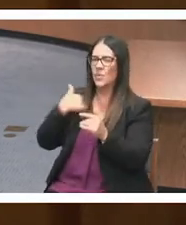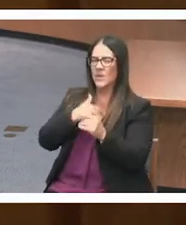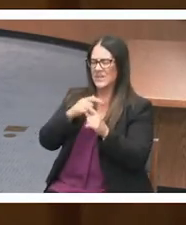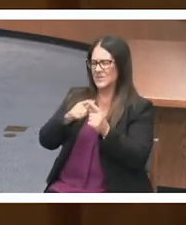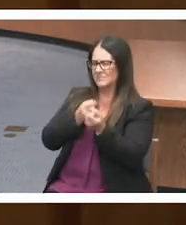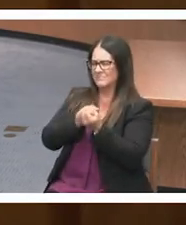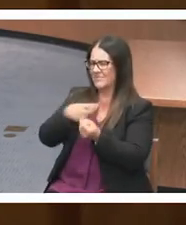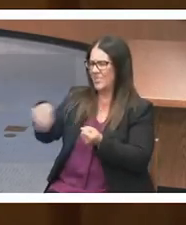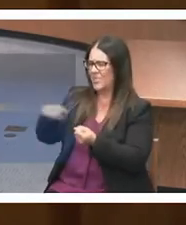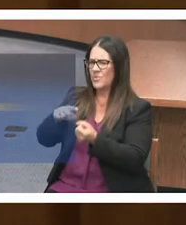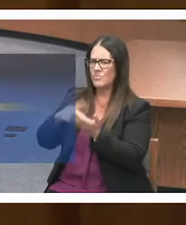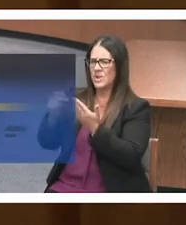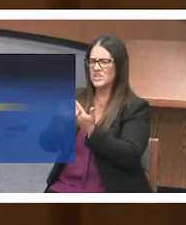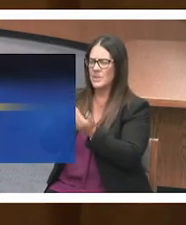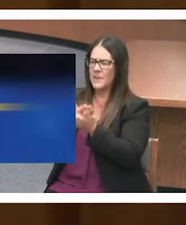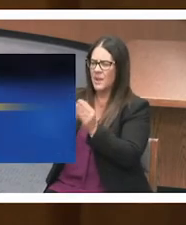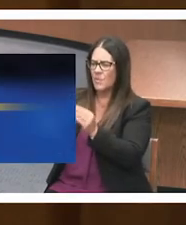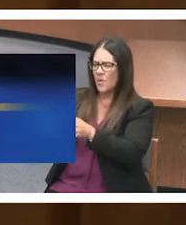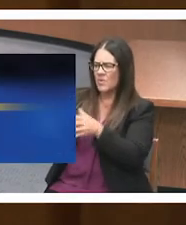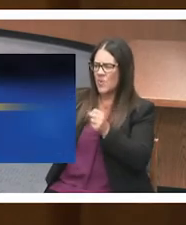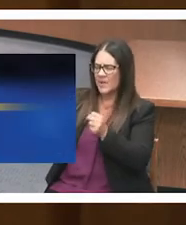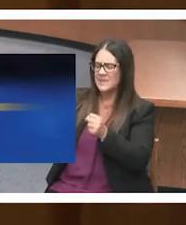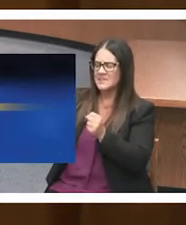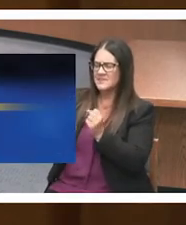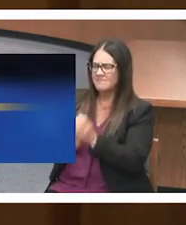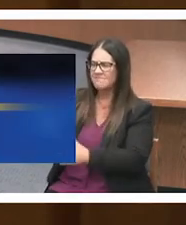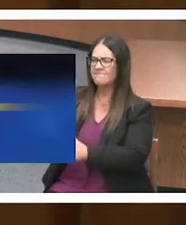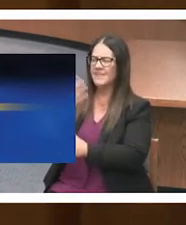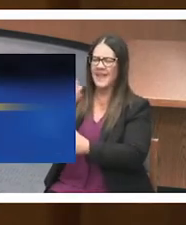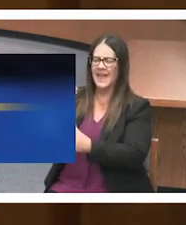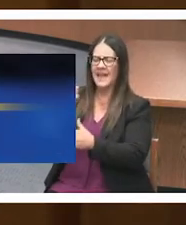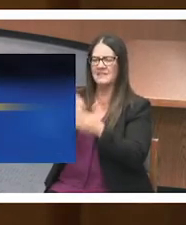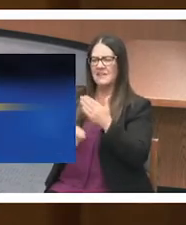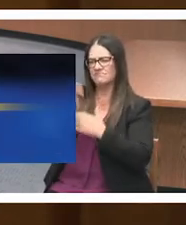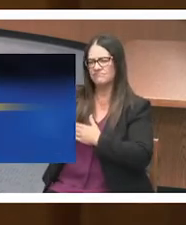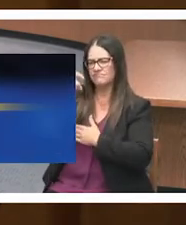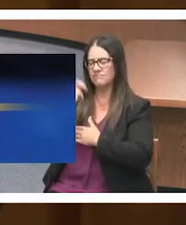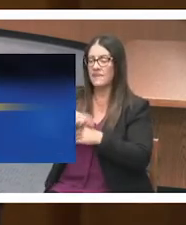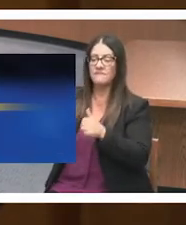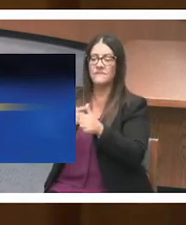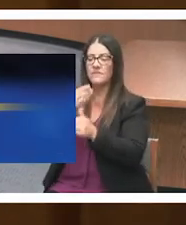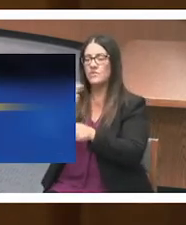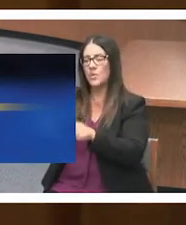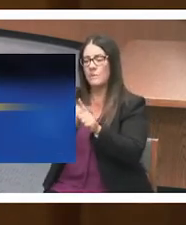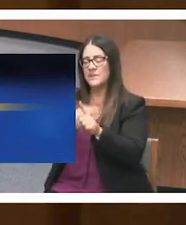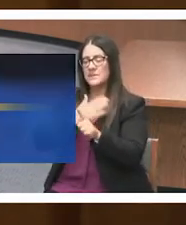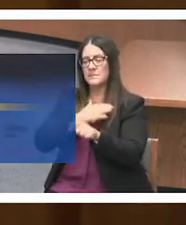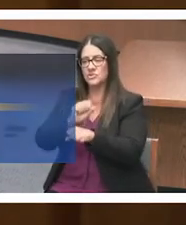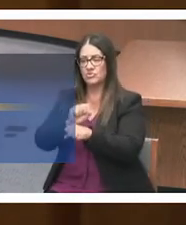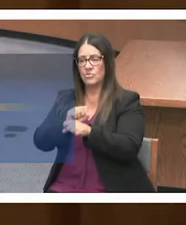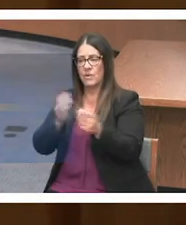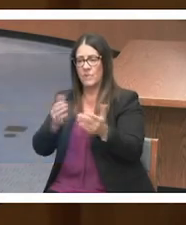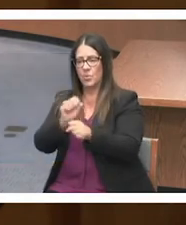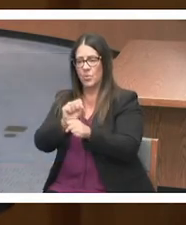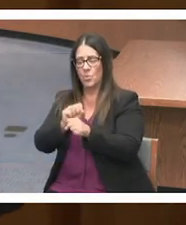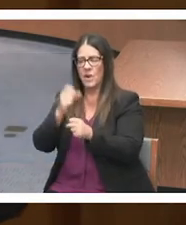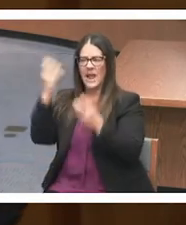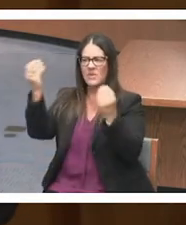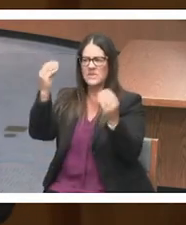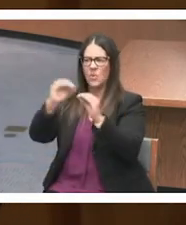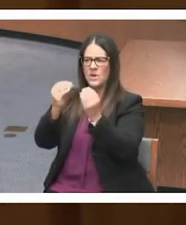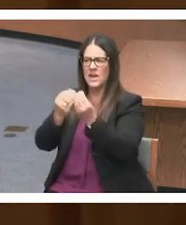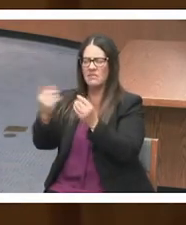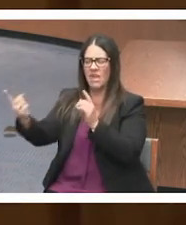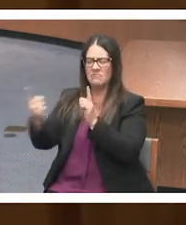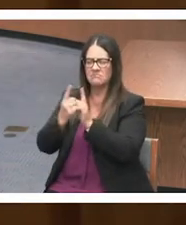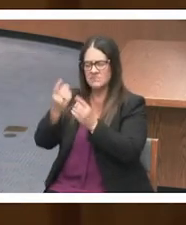happen more quickly and more cost effectively. And in my first months within this job, I heard from organizations that came from the outside, and they said, do